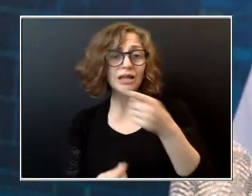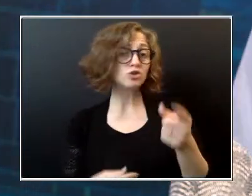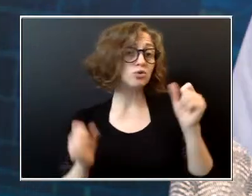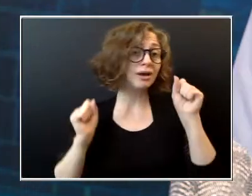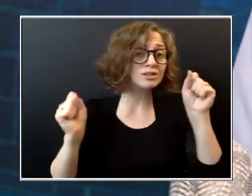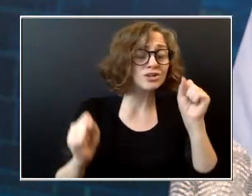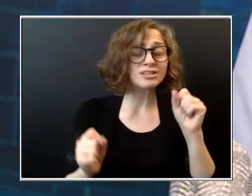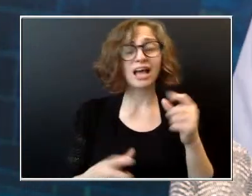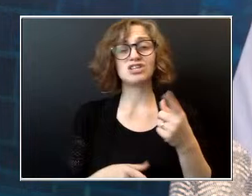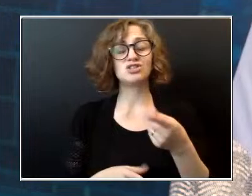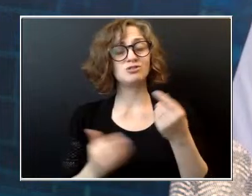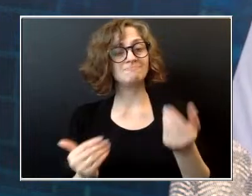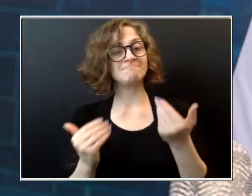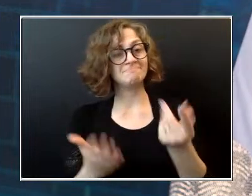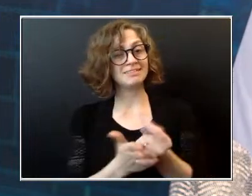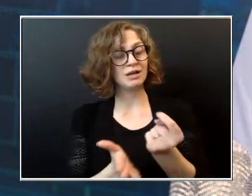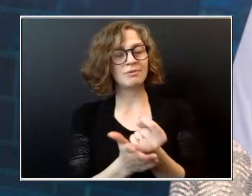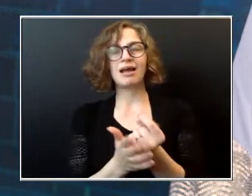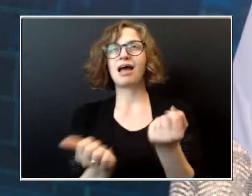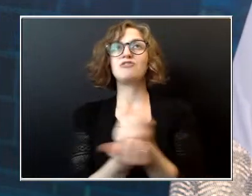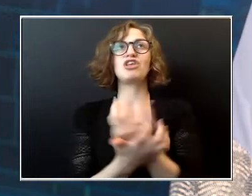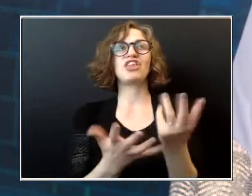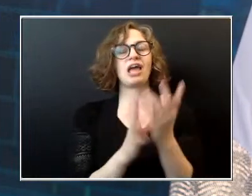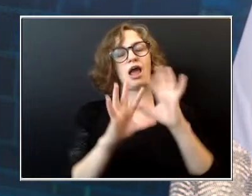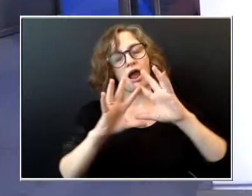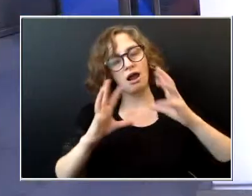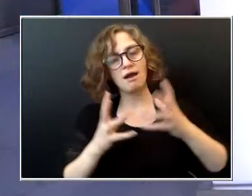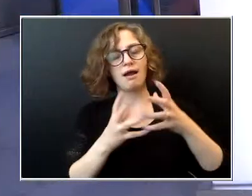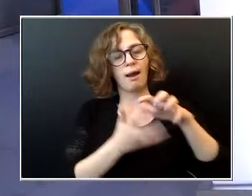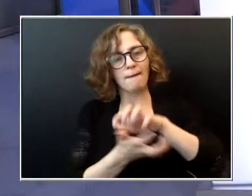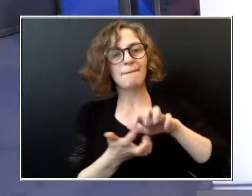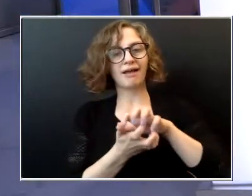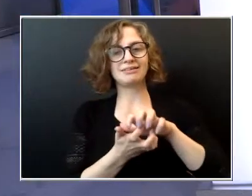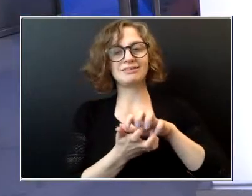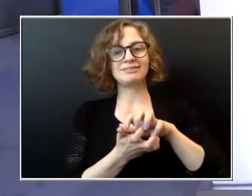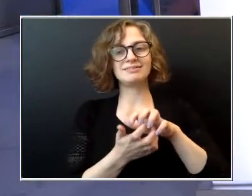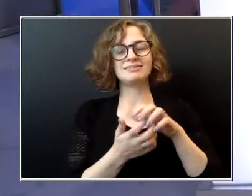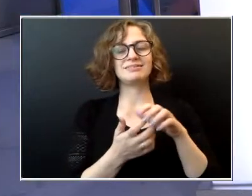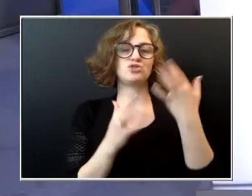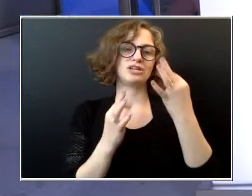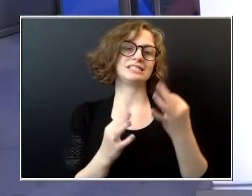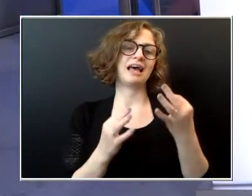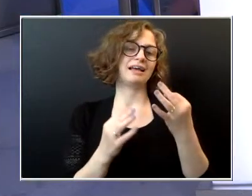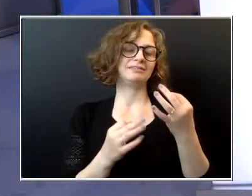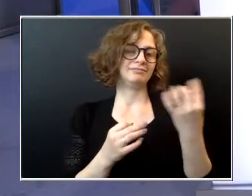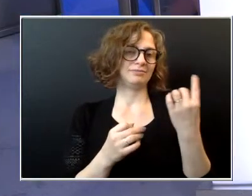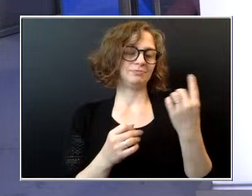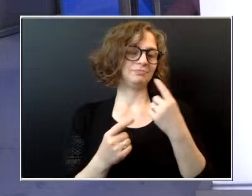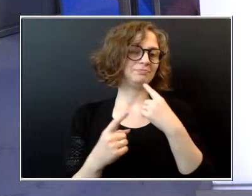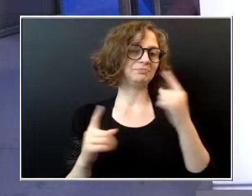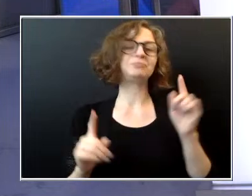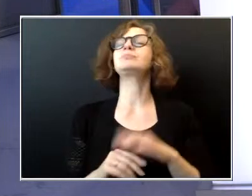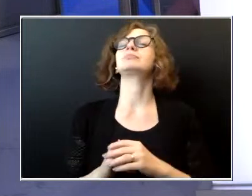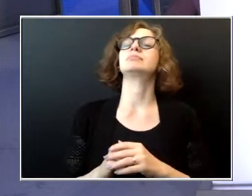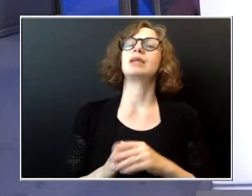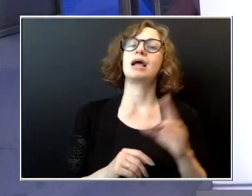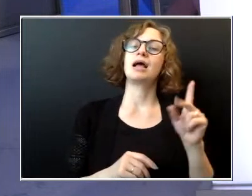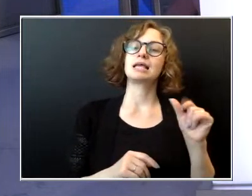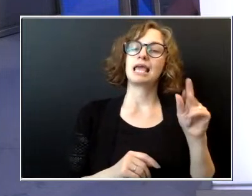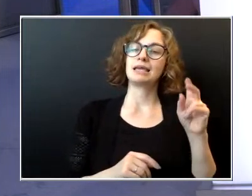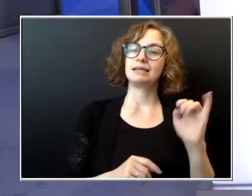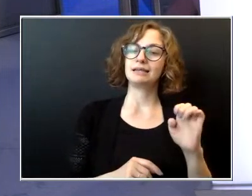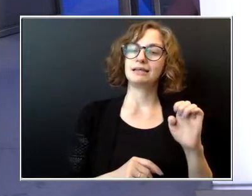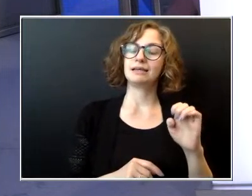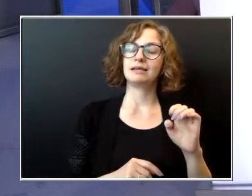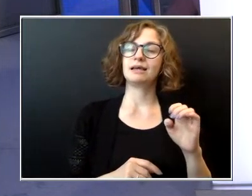to determine how well folks do. So Katie, because there's often a hereditary side, conditions can